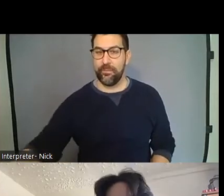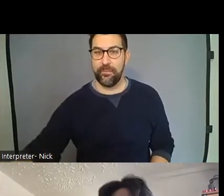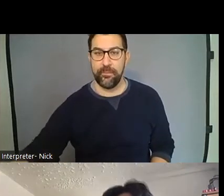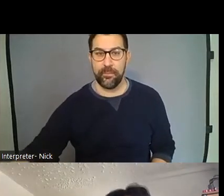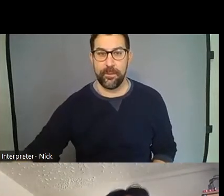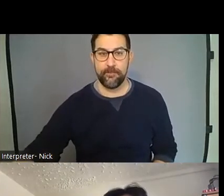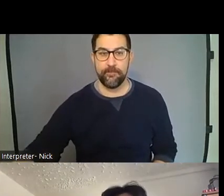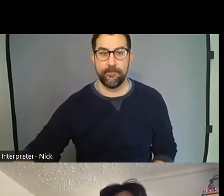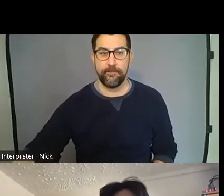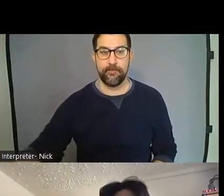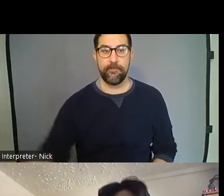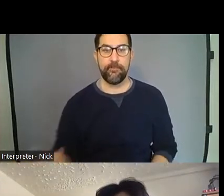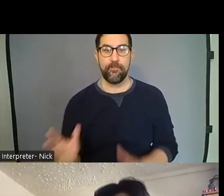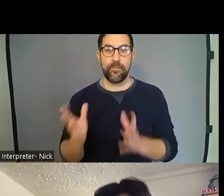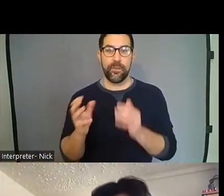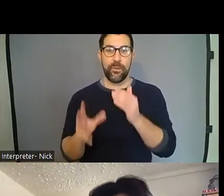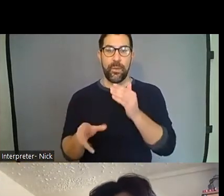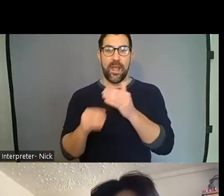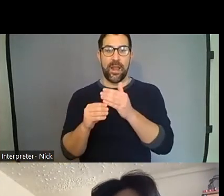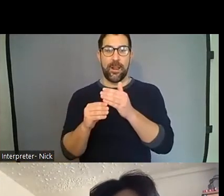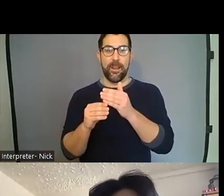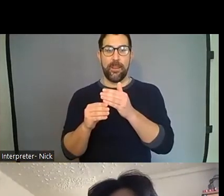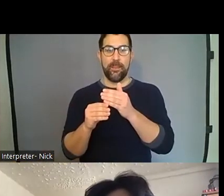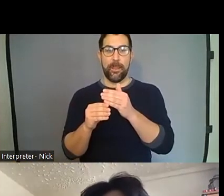And also, if I can just add,